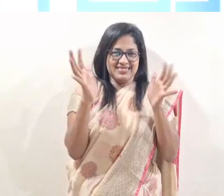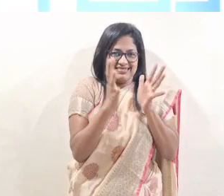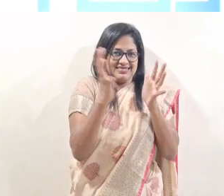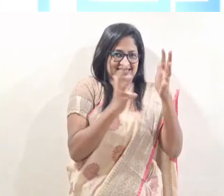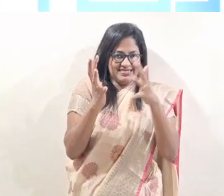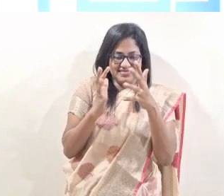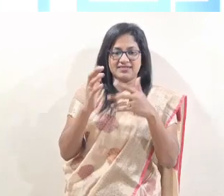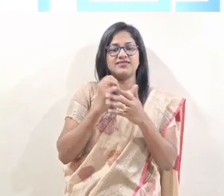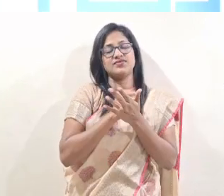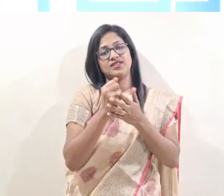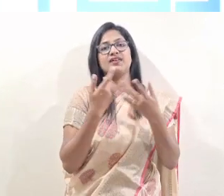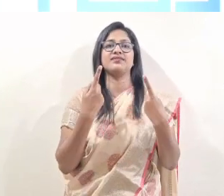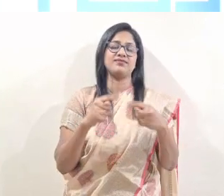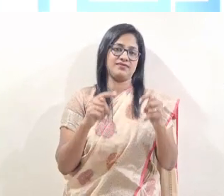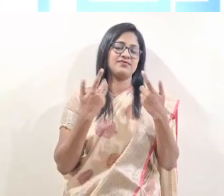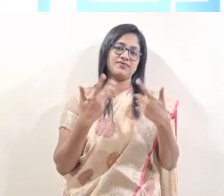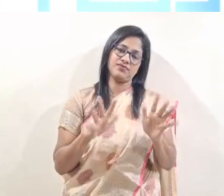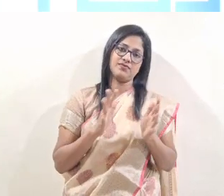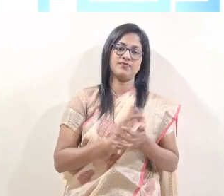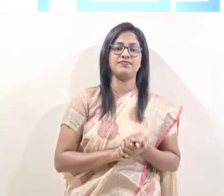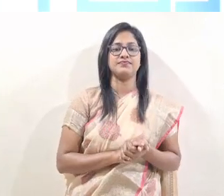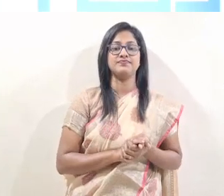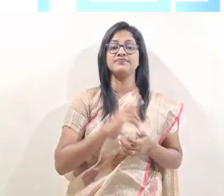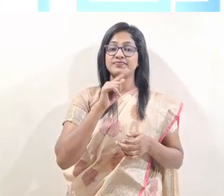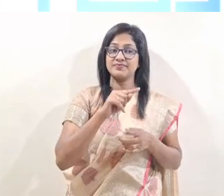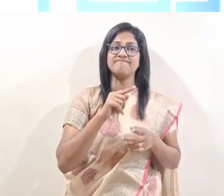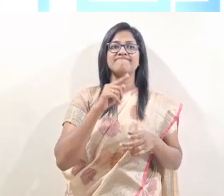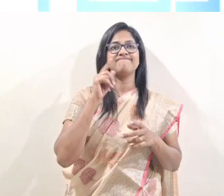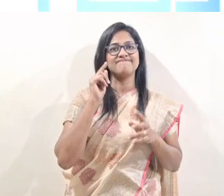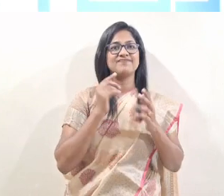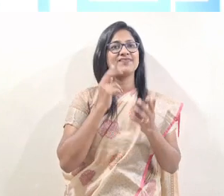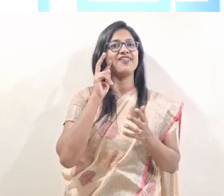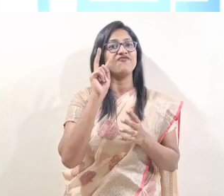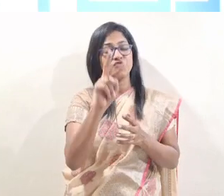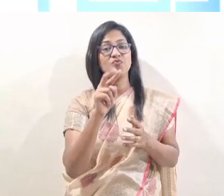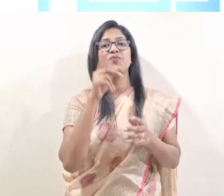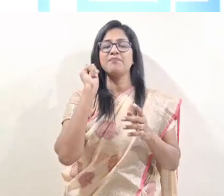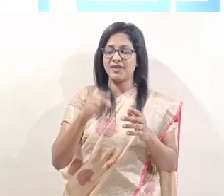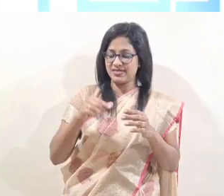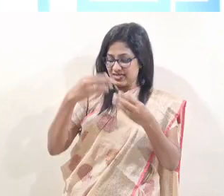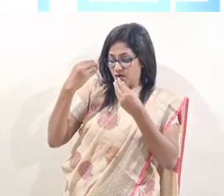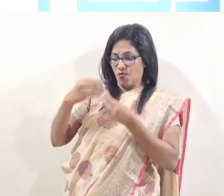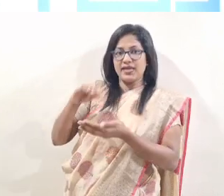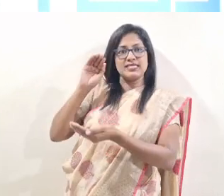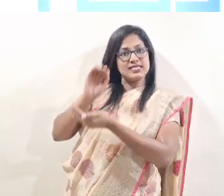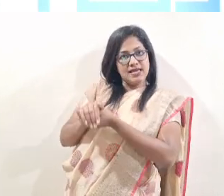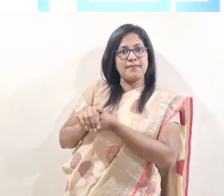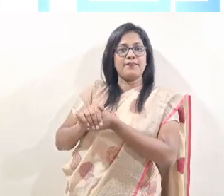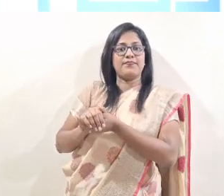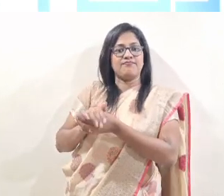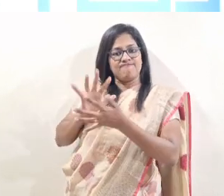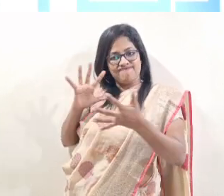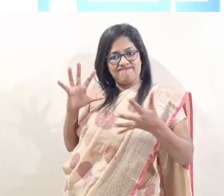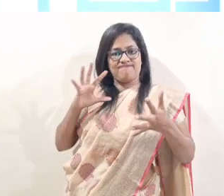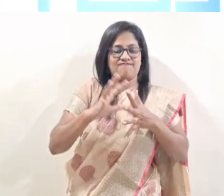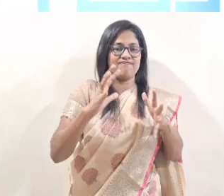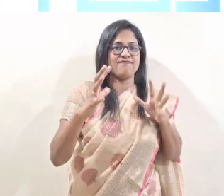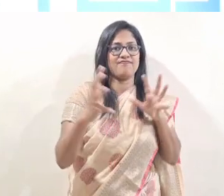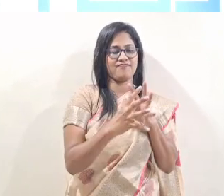So this is another aspect, that the design should have some spare capacity.